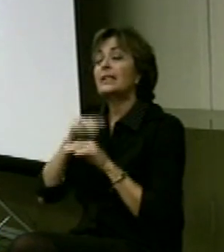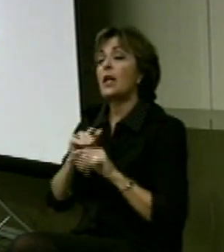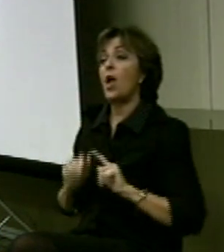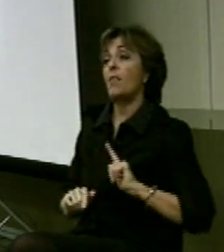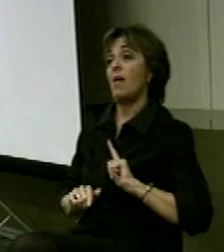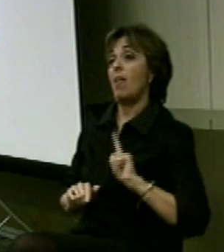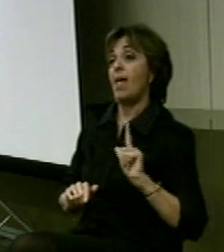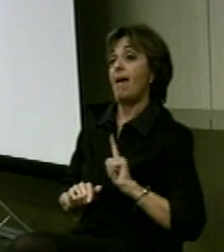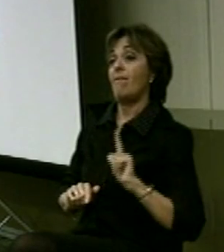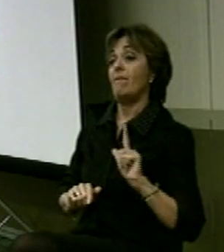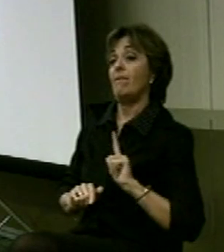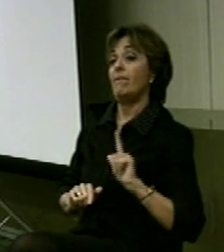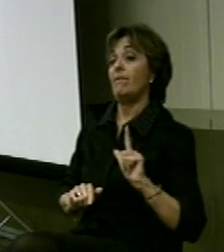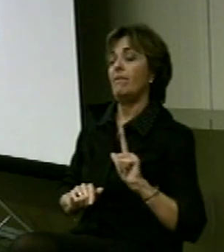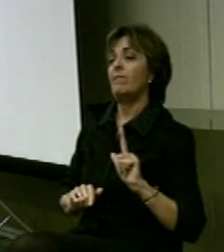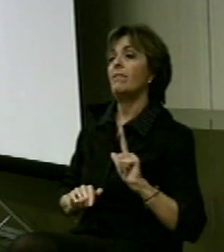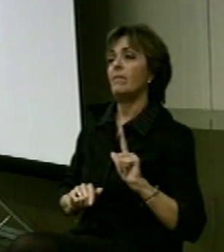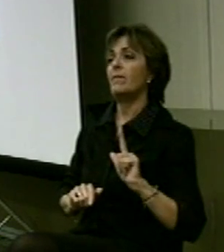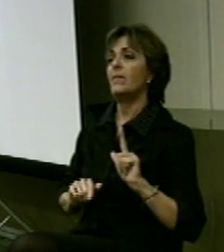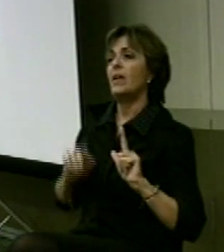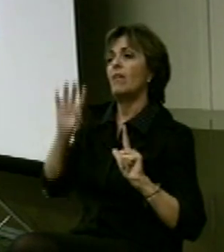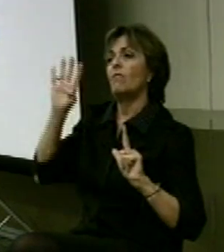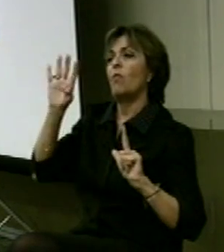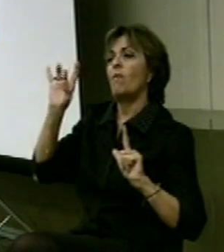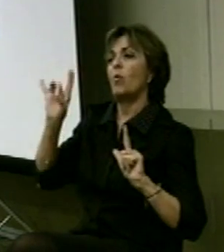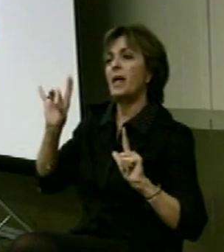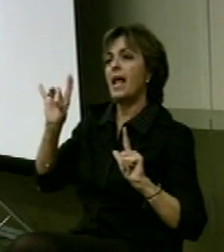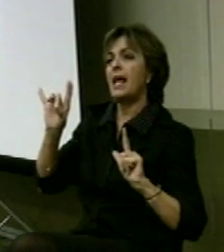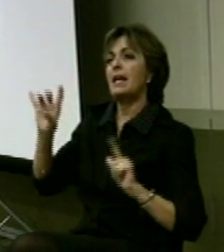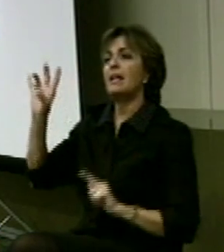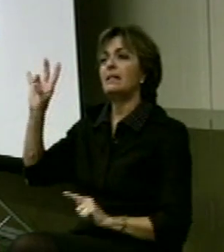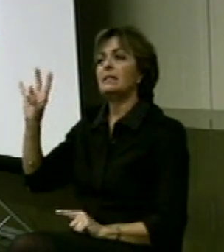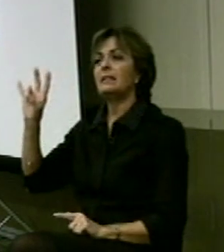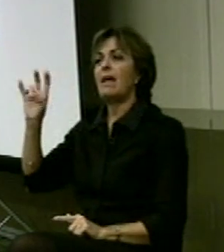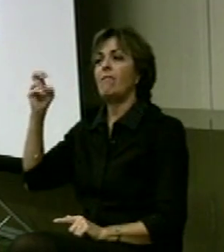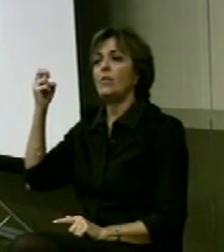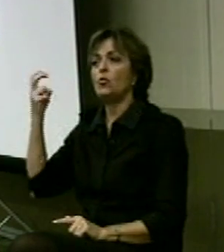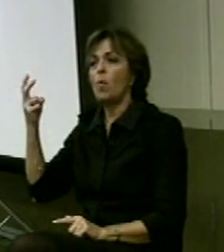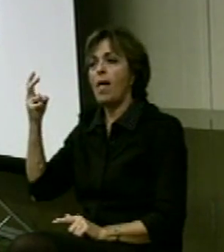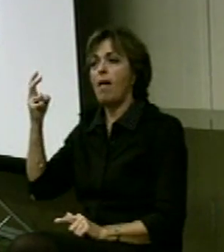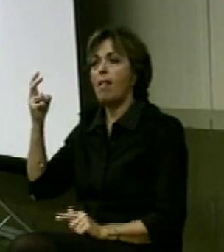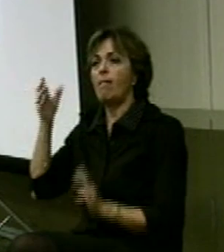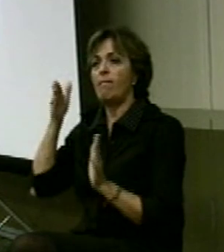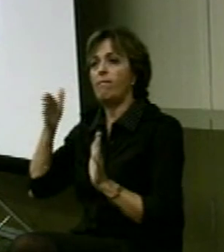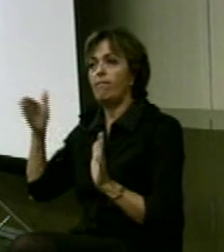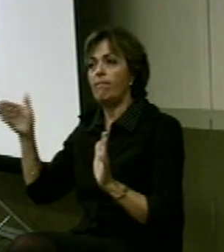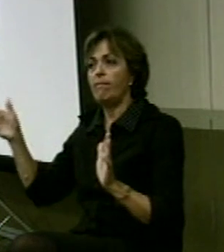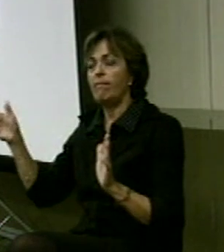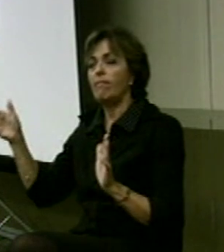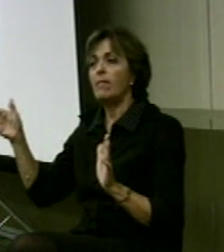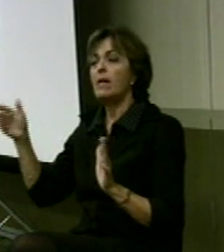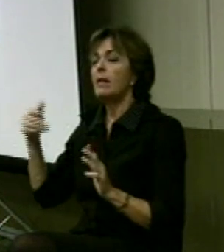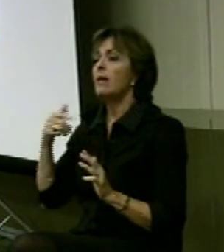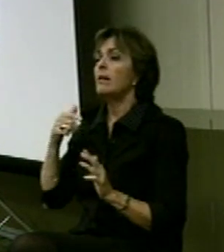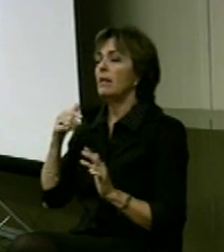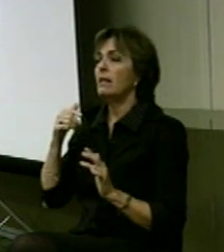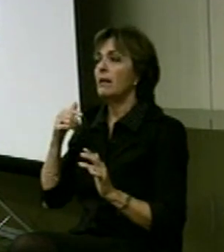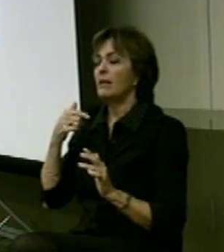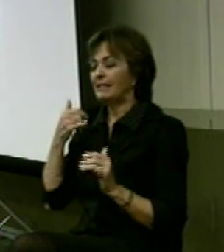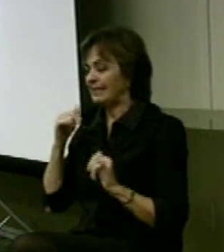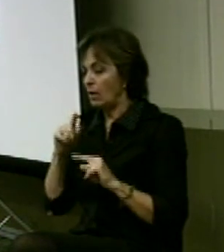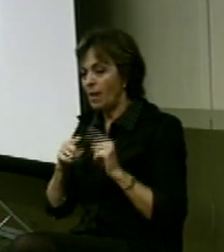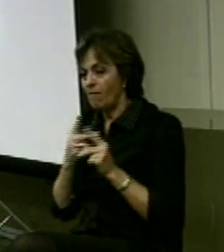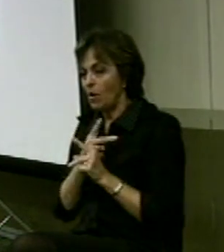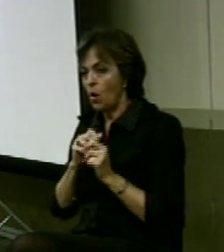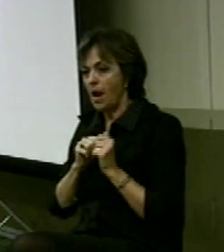see, like on the left, it goes 4:48, 7:12, this whole thing here. I